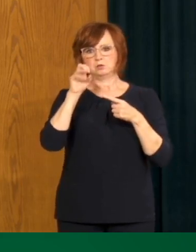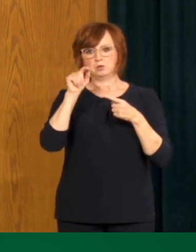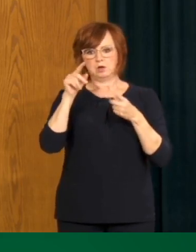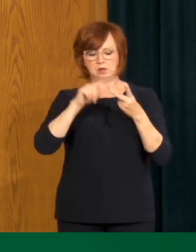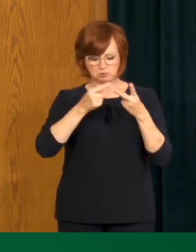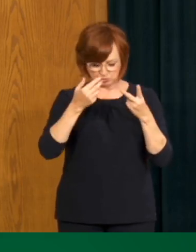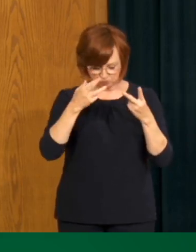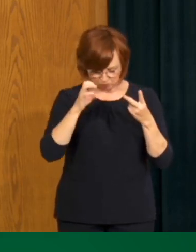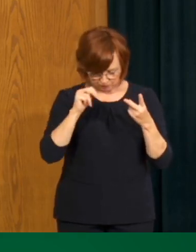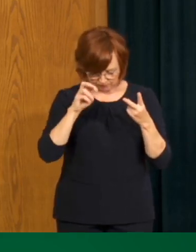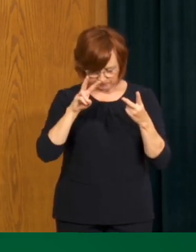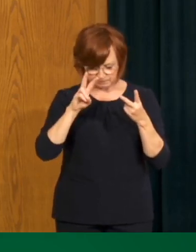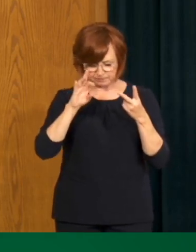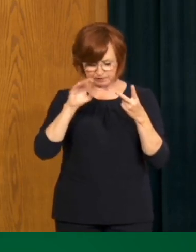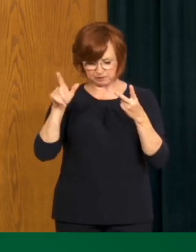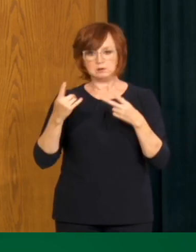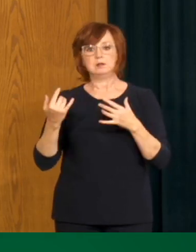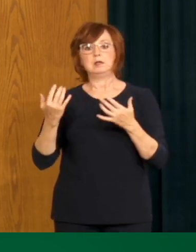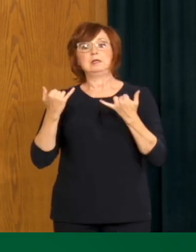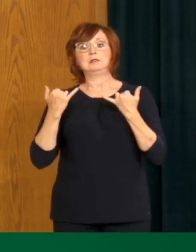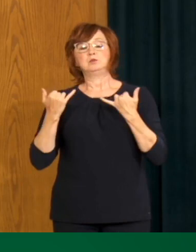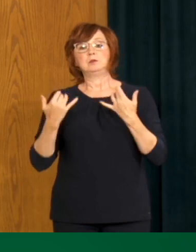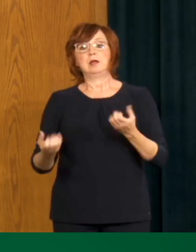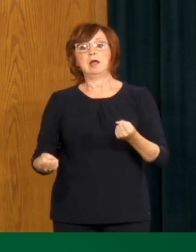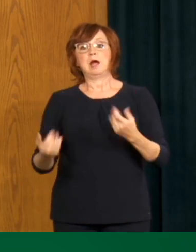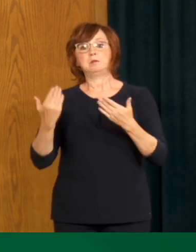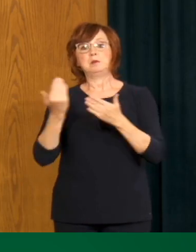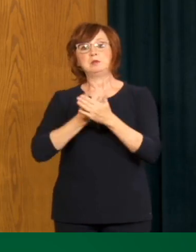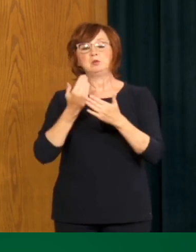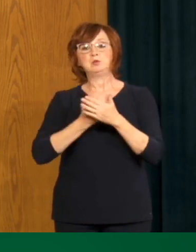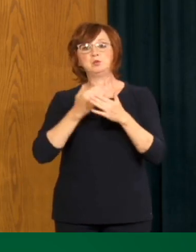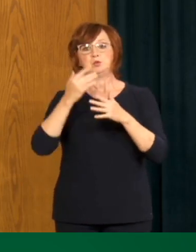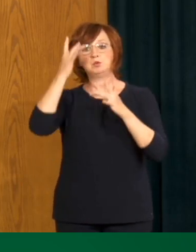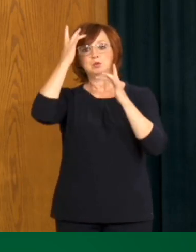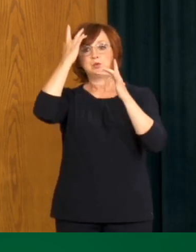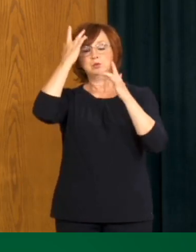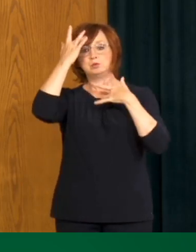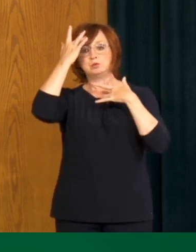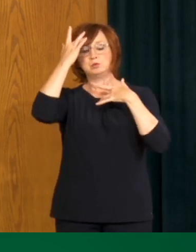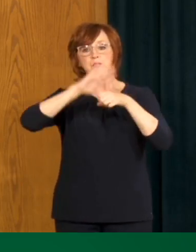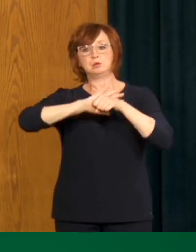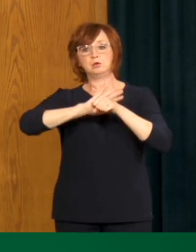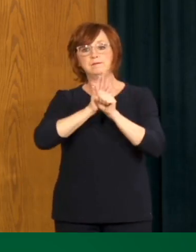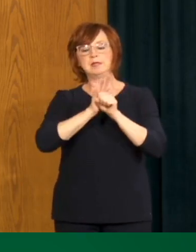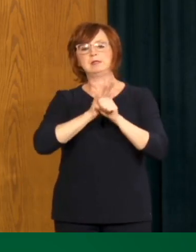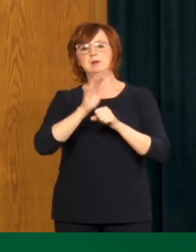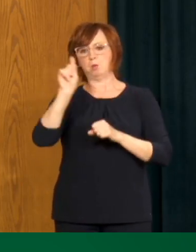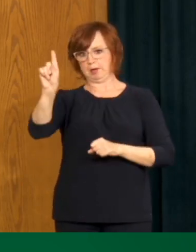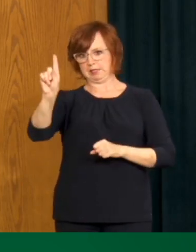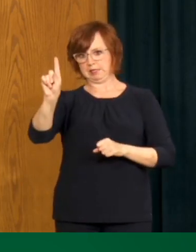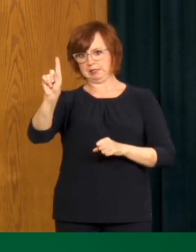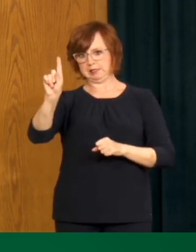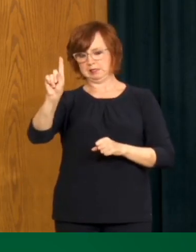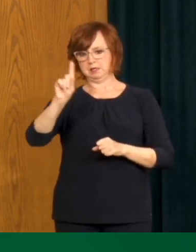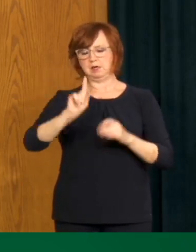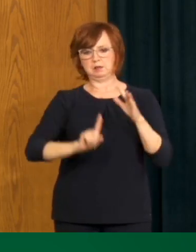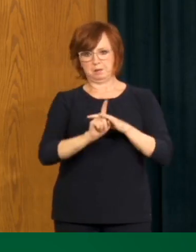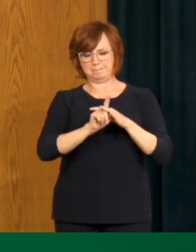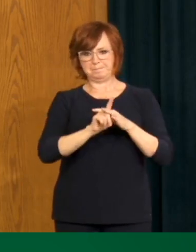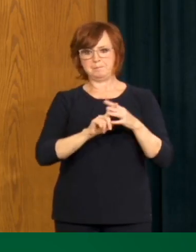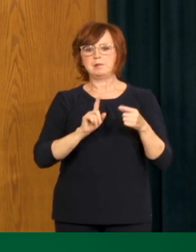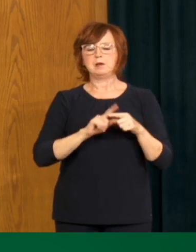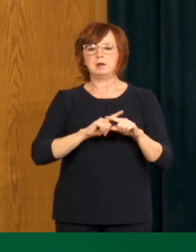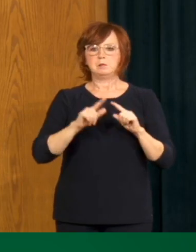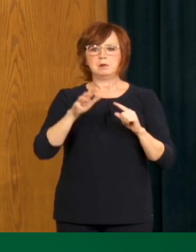we're reporting just 1 new case, but yesterday we did see an increase in the number of new cases here in the province. Most of these